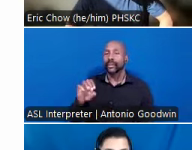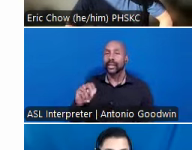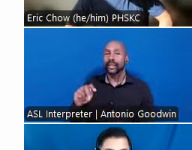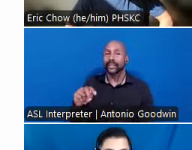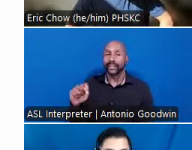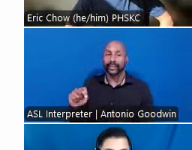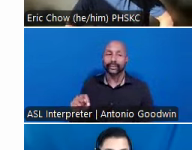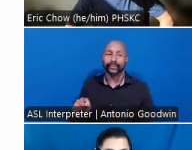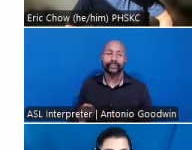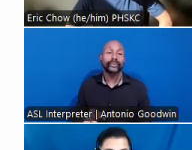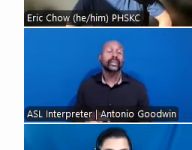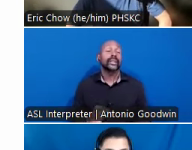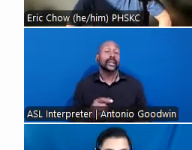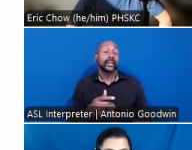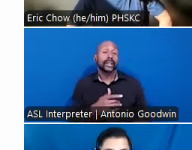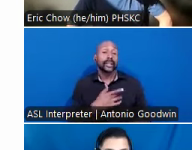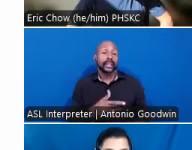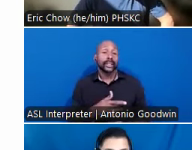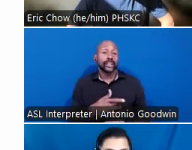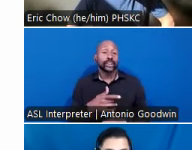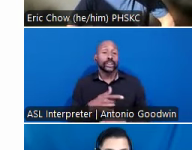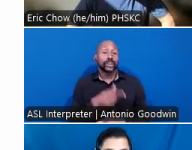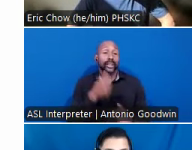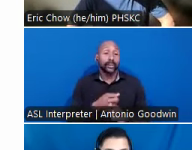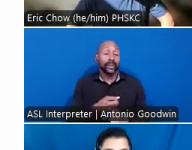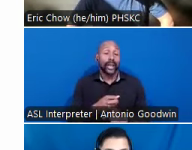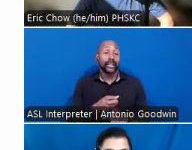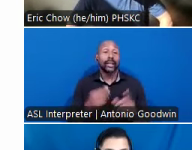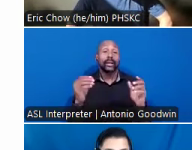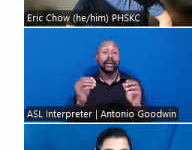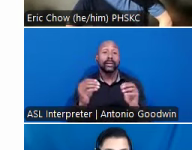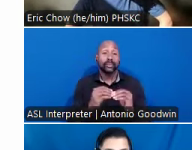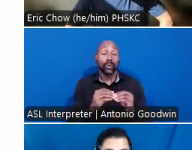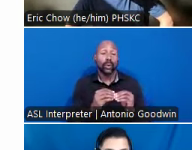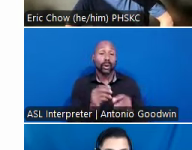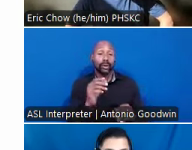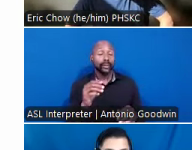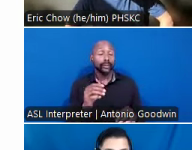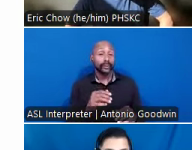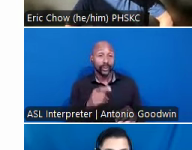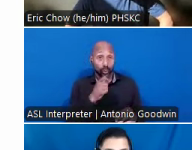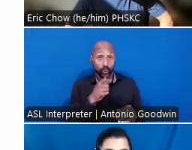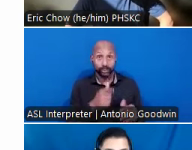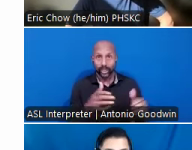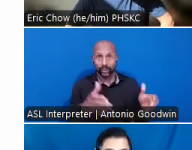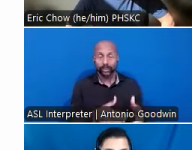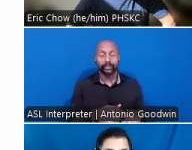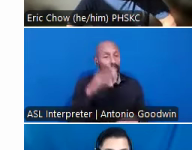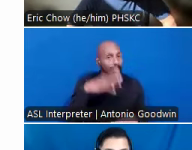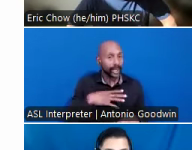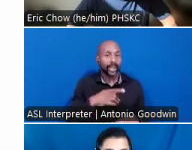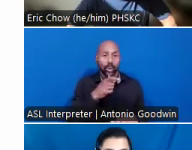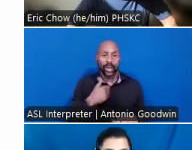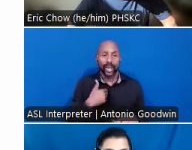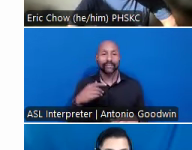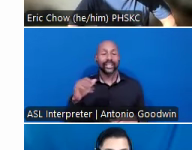as men who have sex with men or transgender individuals and other people who have sex with men who have sex with